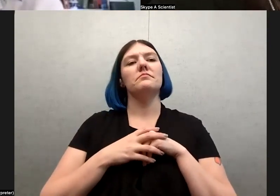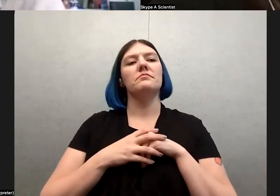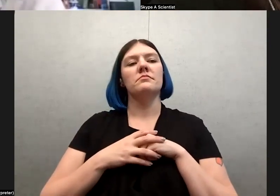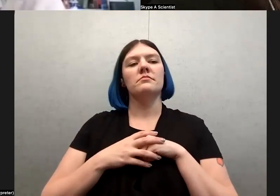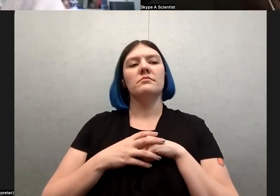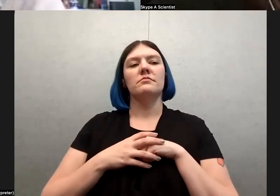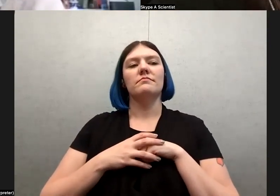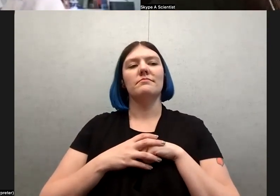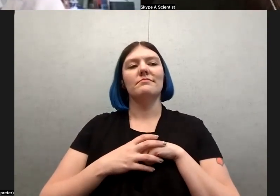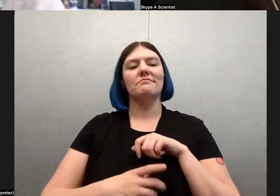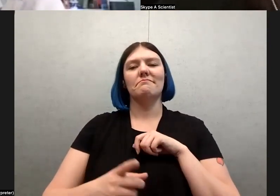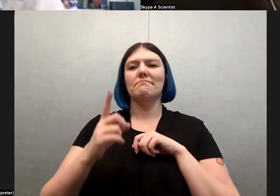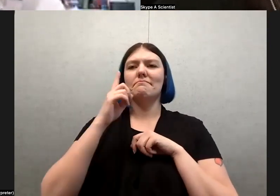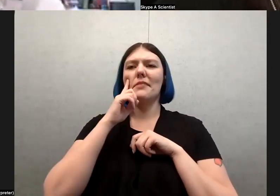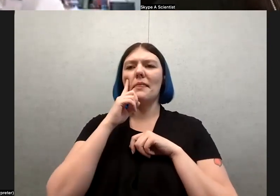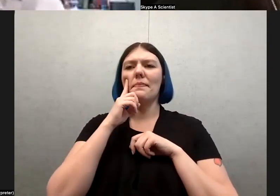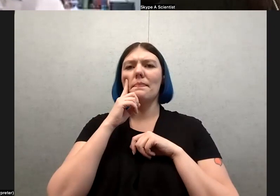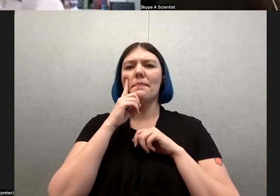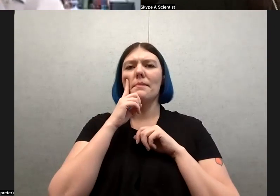I think sometimes